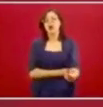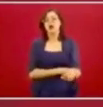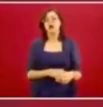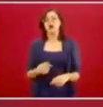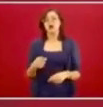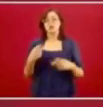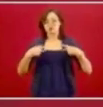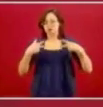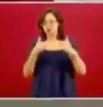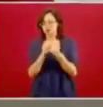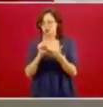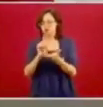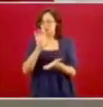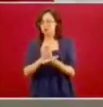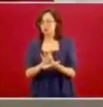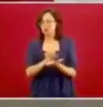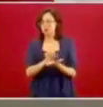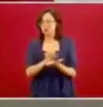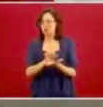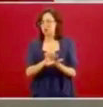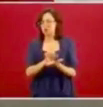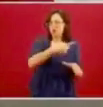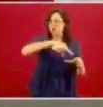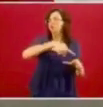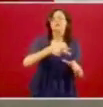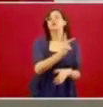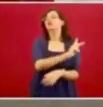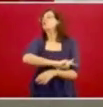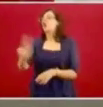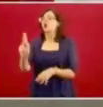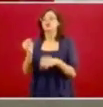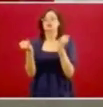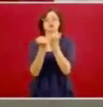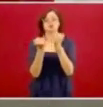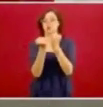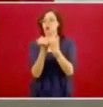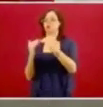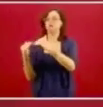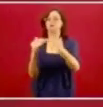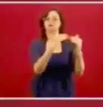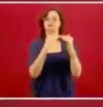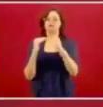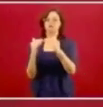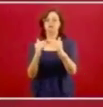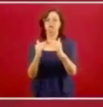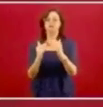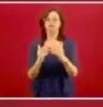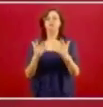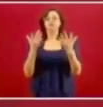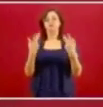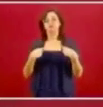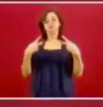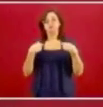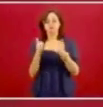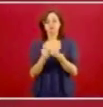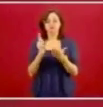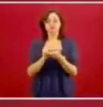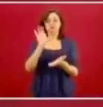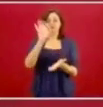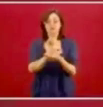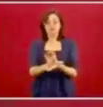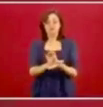their family, within their community. There are specific mechanisms that are the same that work for any